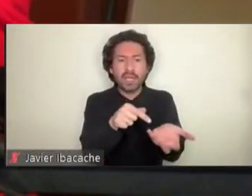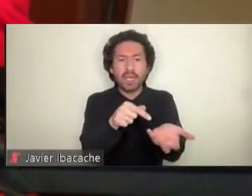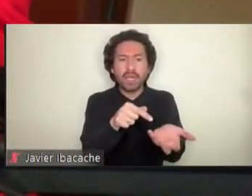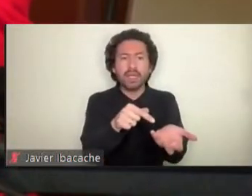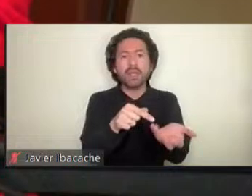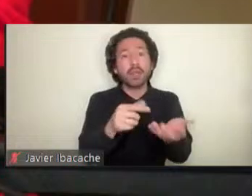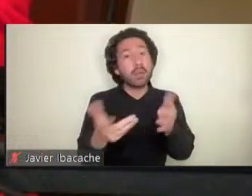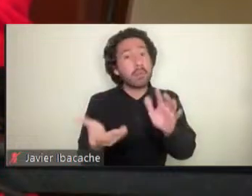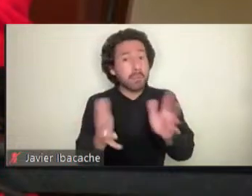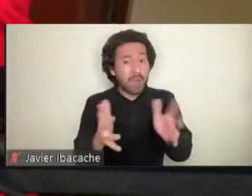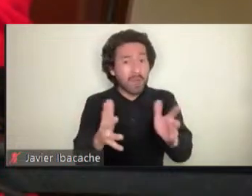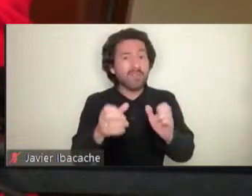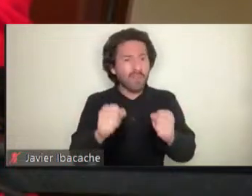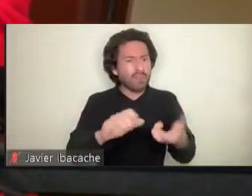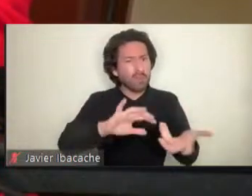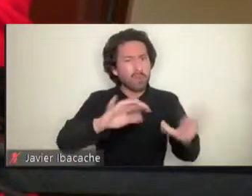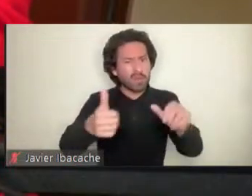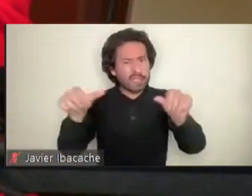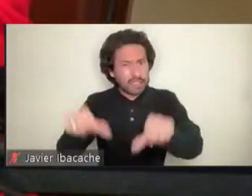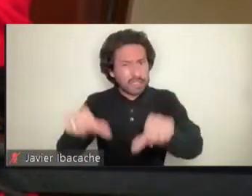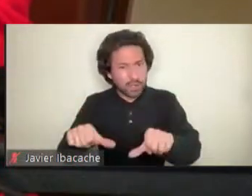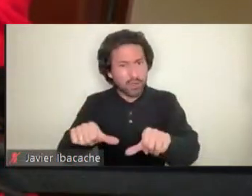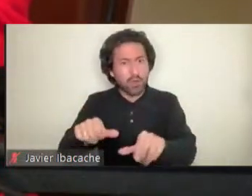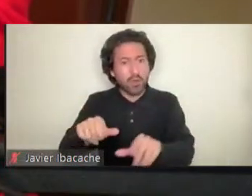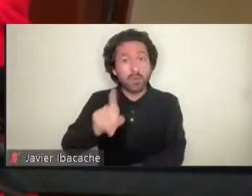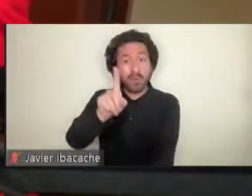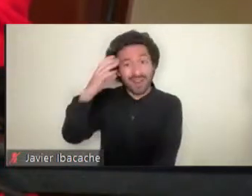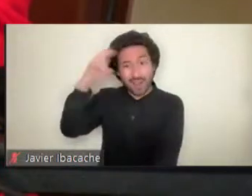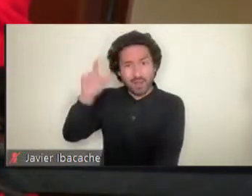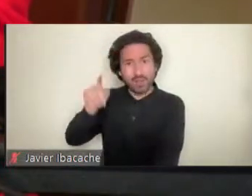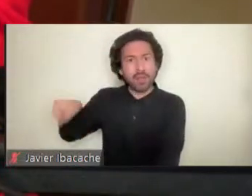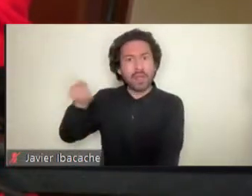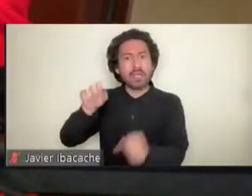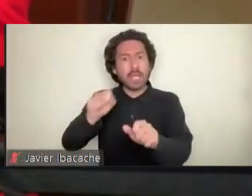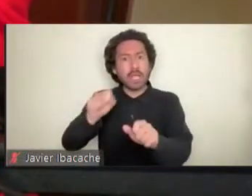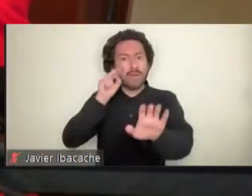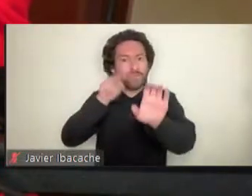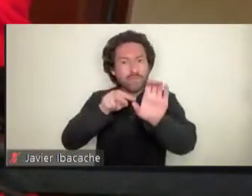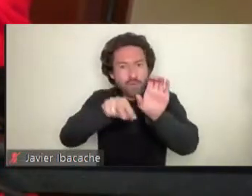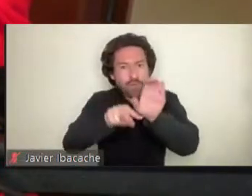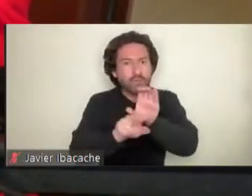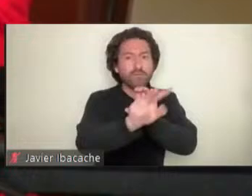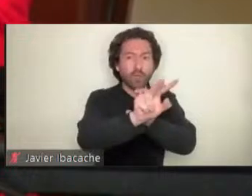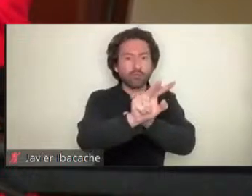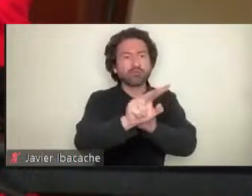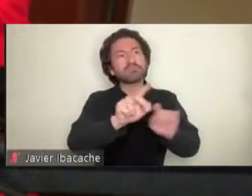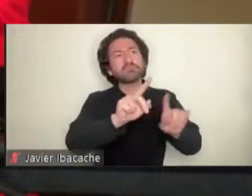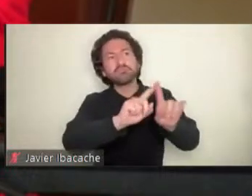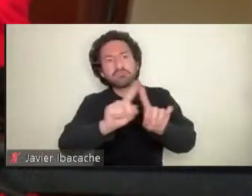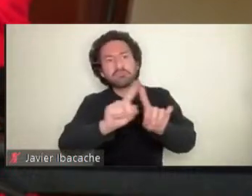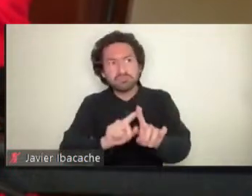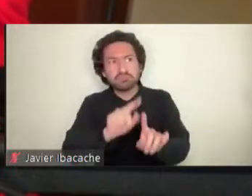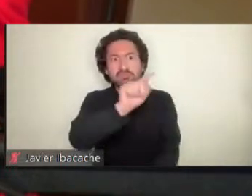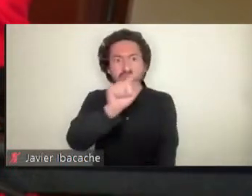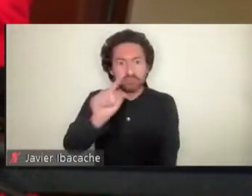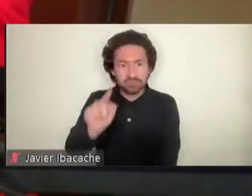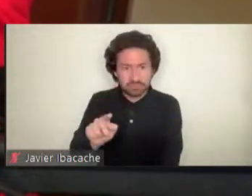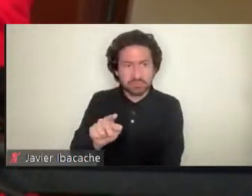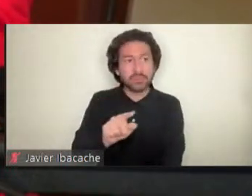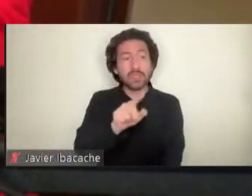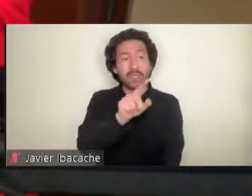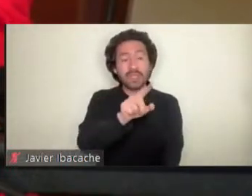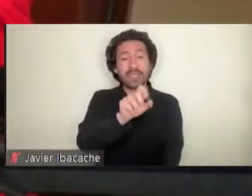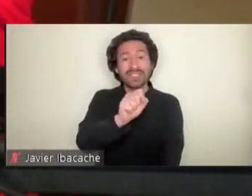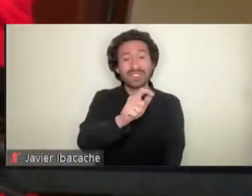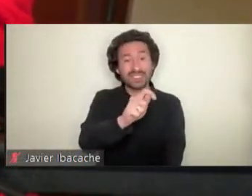mindset shift encourages governments to look beyond immediate budgetary constraints and see STI as an investment in